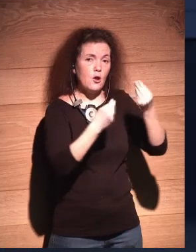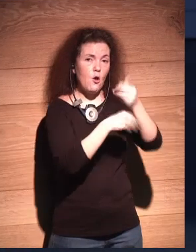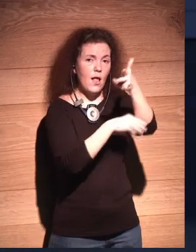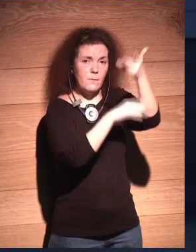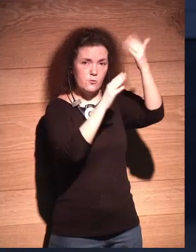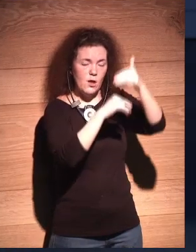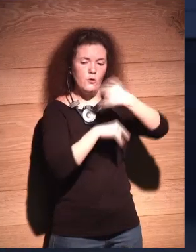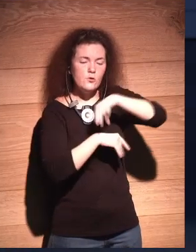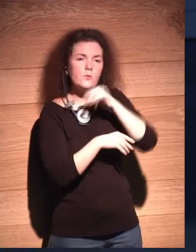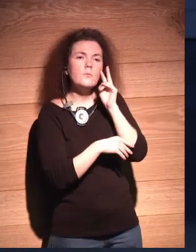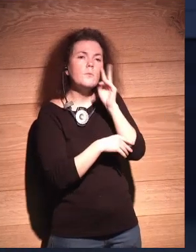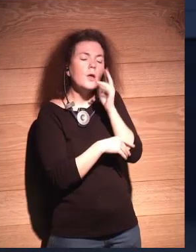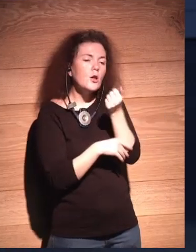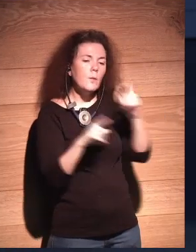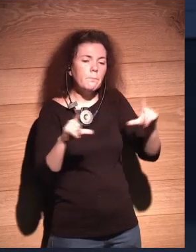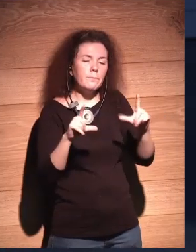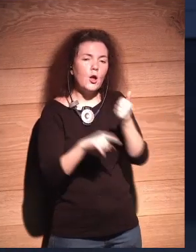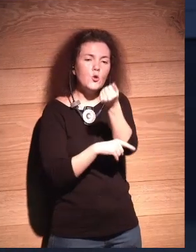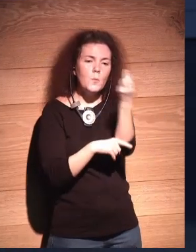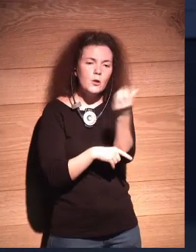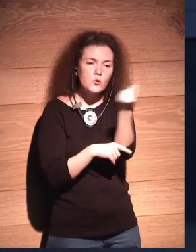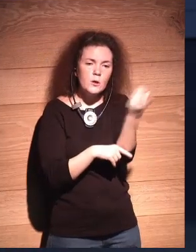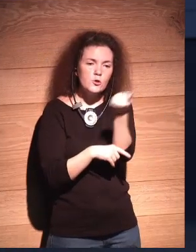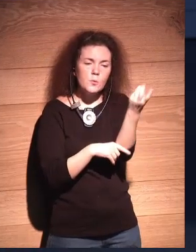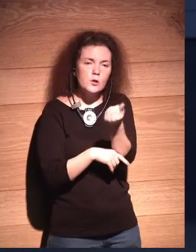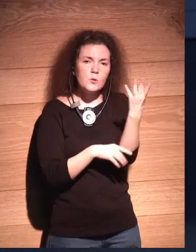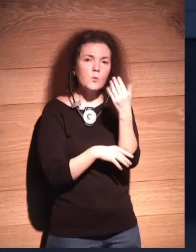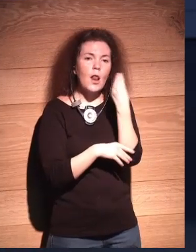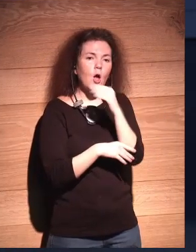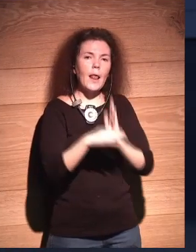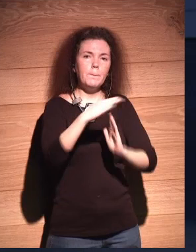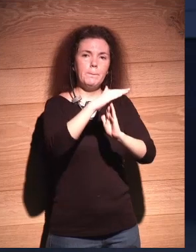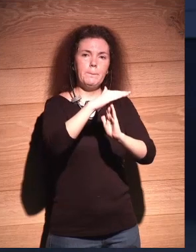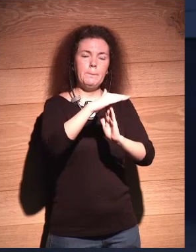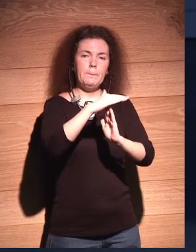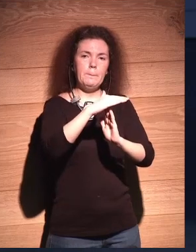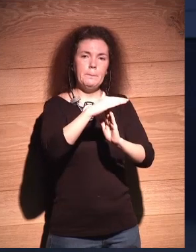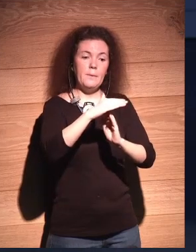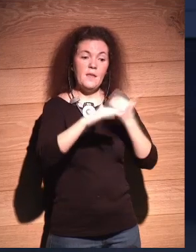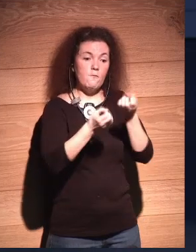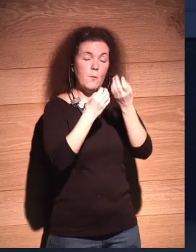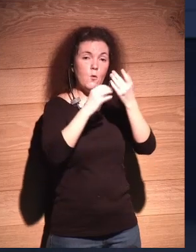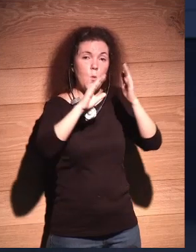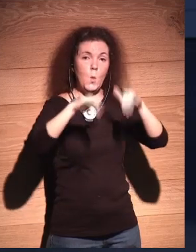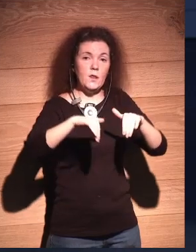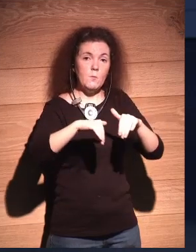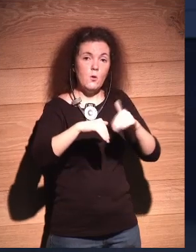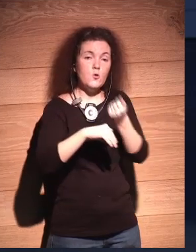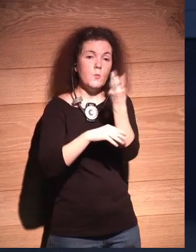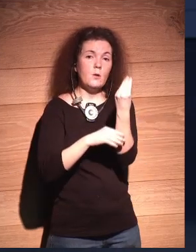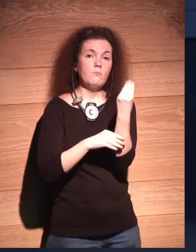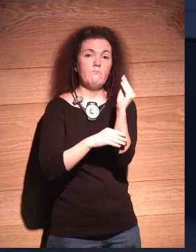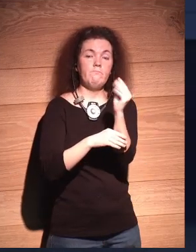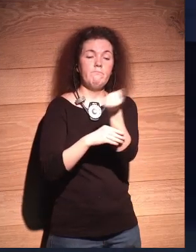number array that had frozen. And the numbers had frozen because it was the last information that we'd received from the craft.